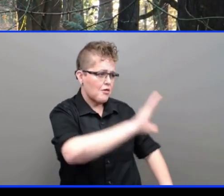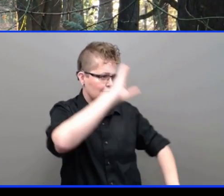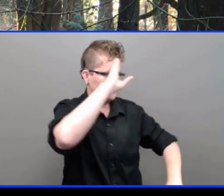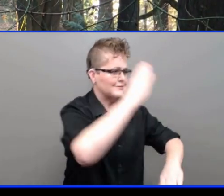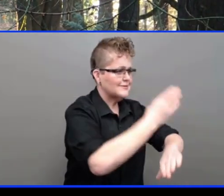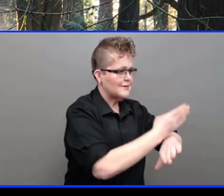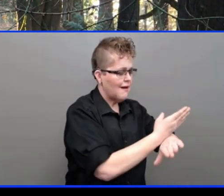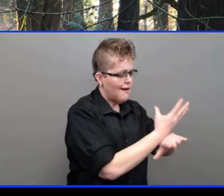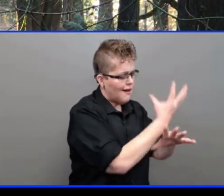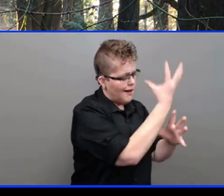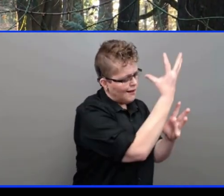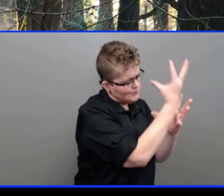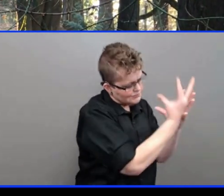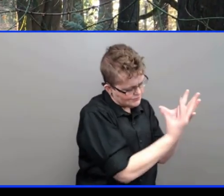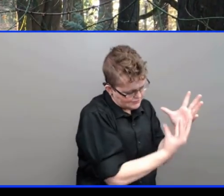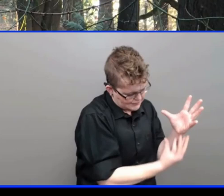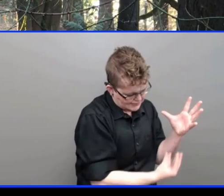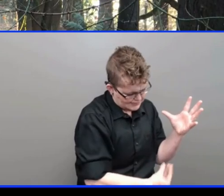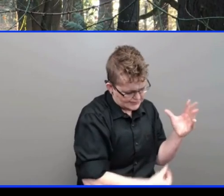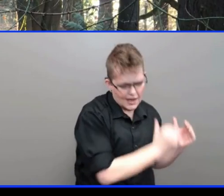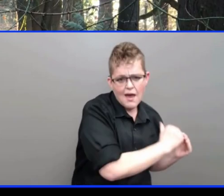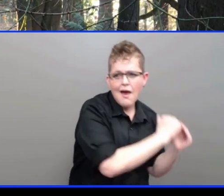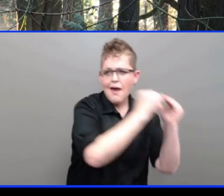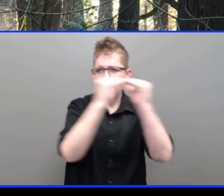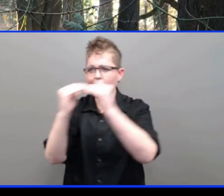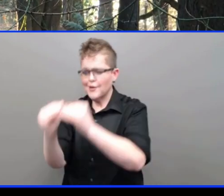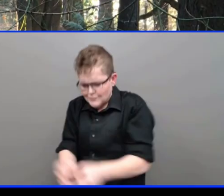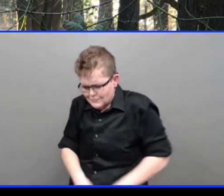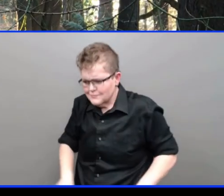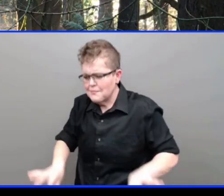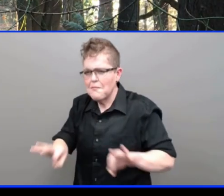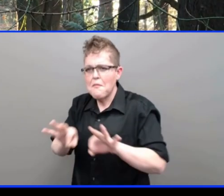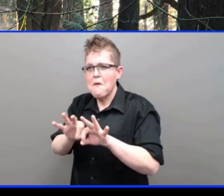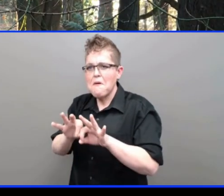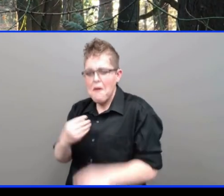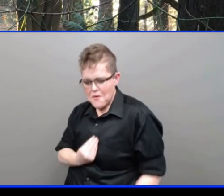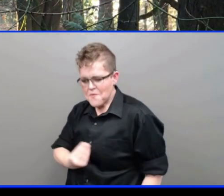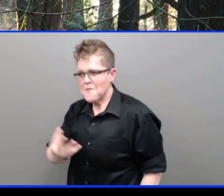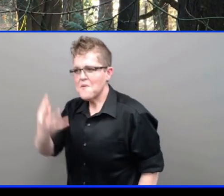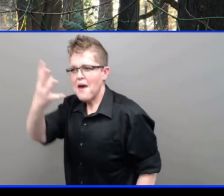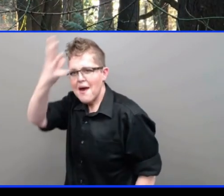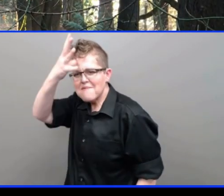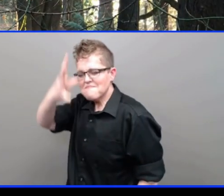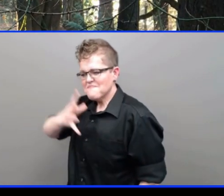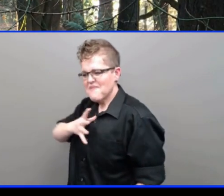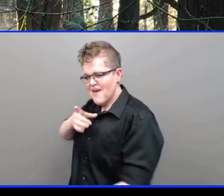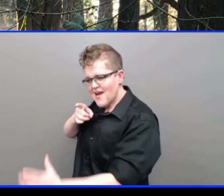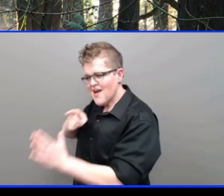until the killing of black men, black mothers' sons, is as important as the killing.